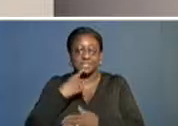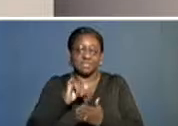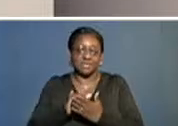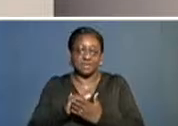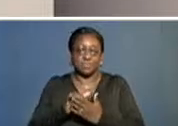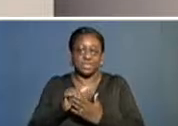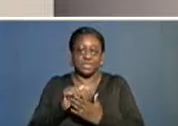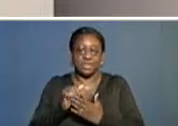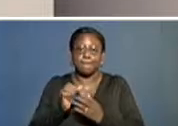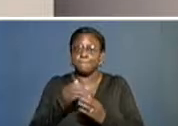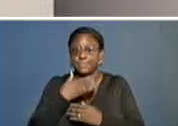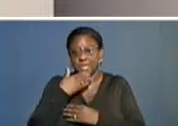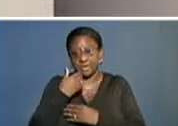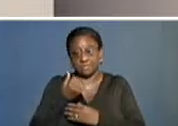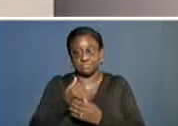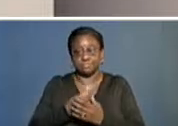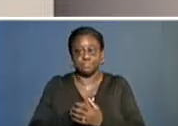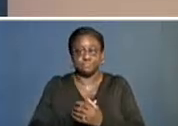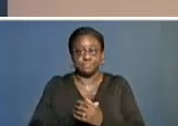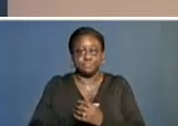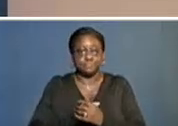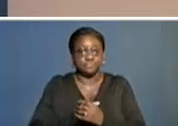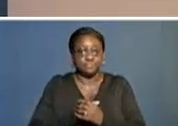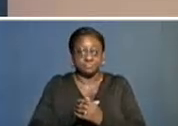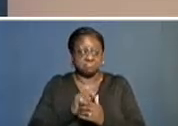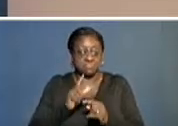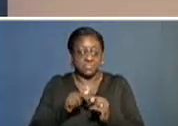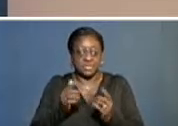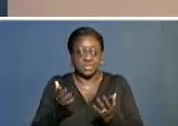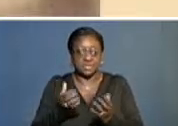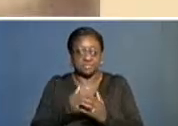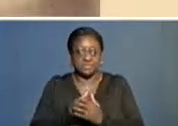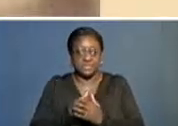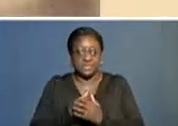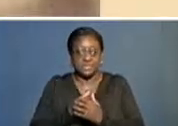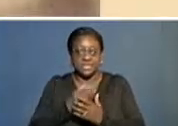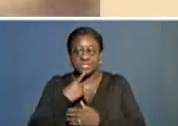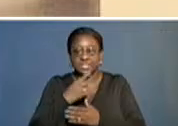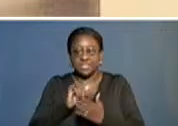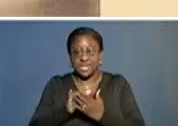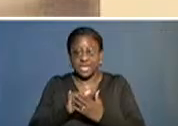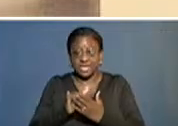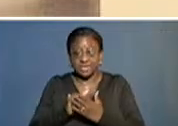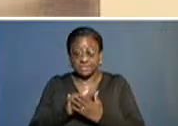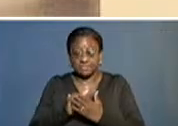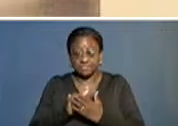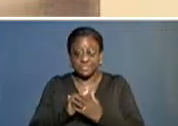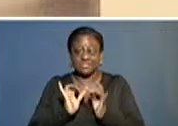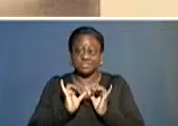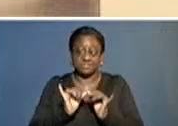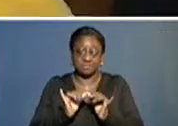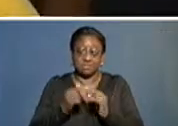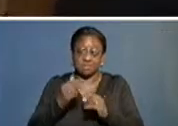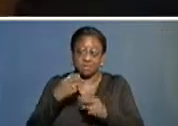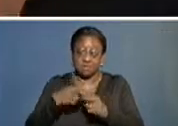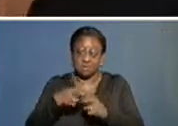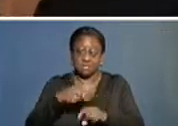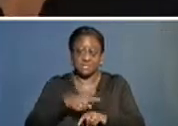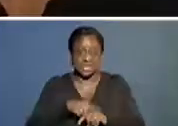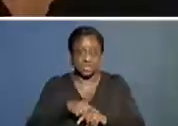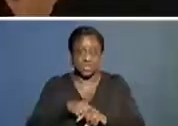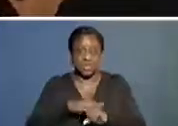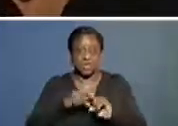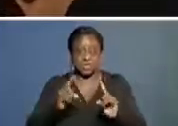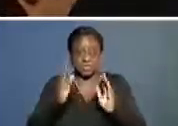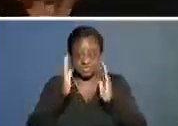better. I can't. While the Ford family is still coping with the loss of Giovanna J, they say they are focused now